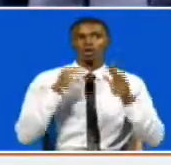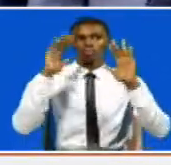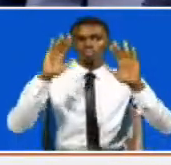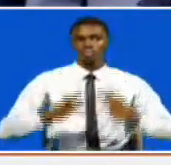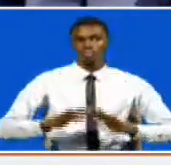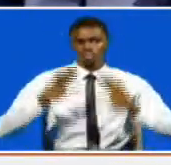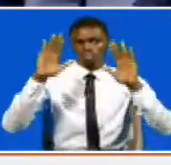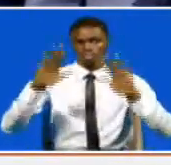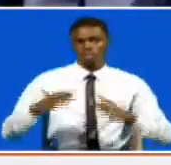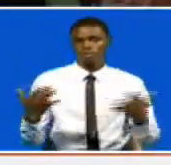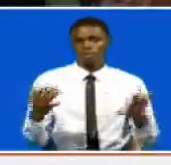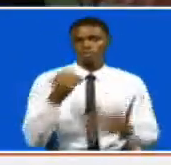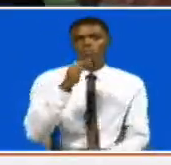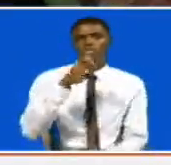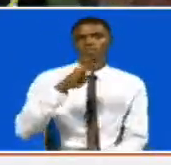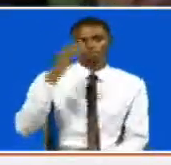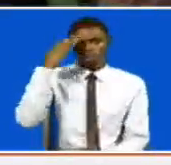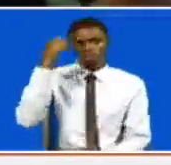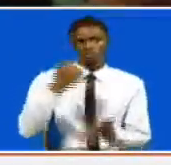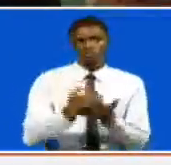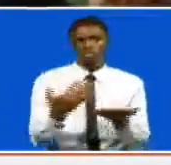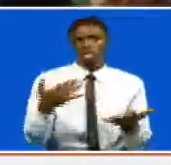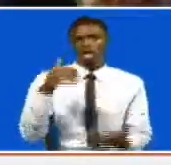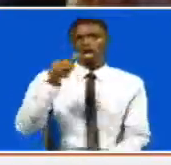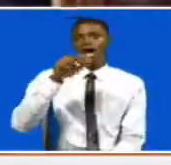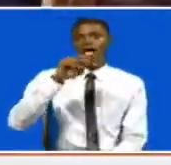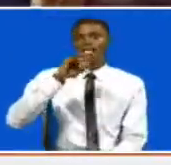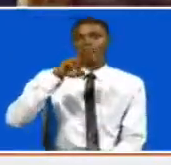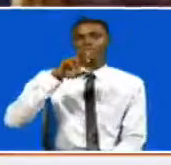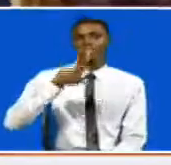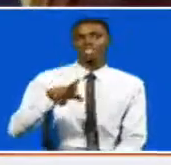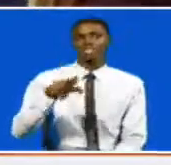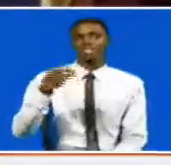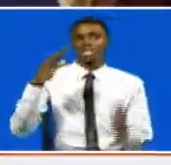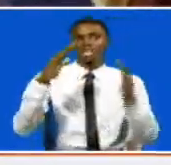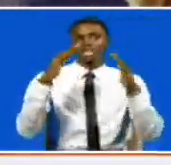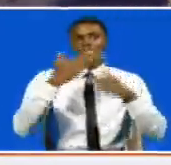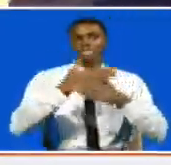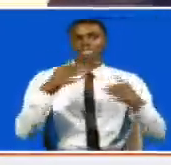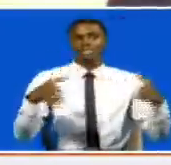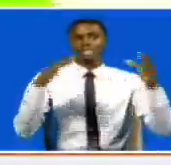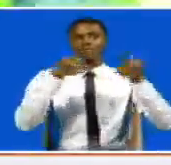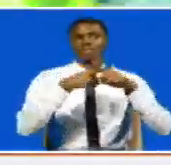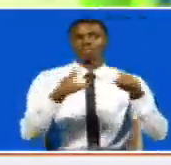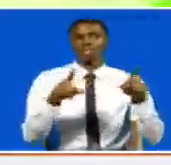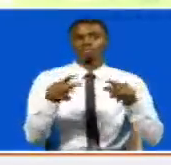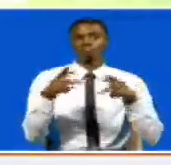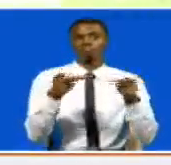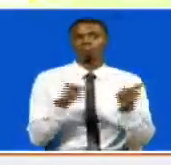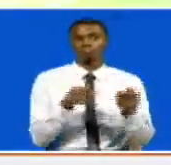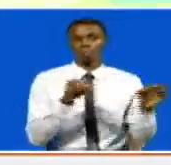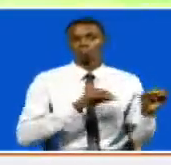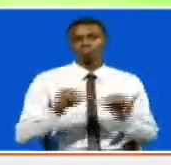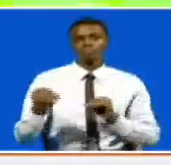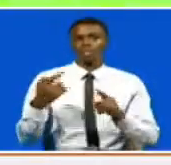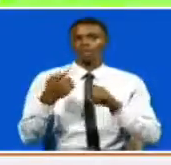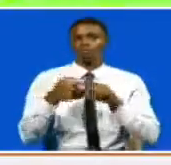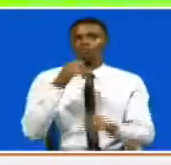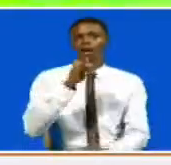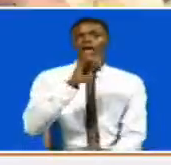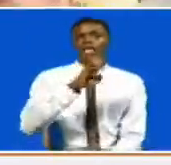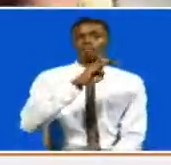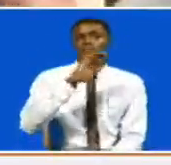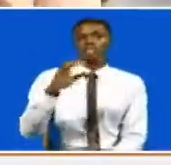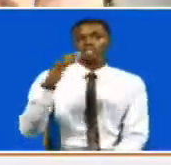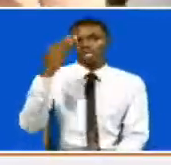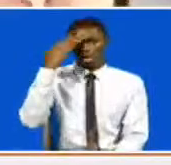IBC headquarters at the anniversary towers, but the venue was changed to Jivanji Gardens, just a few meters from the IBC